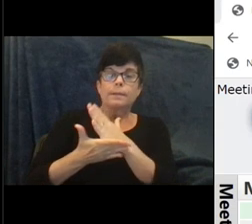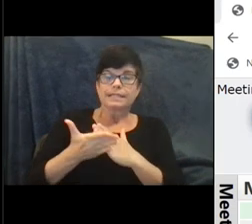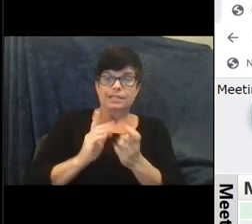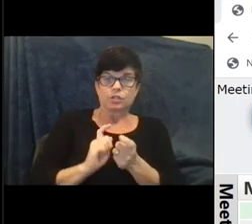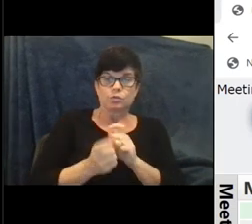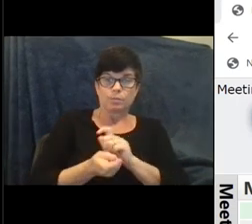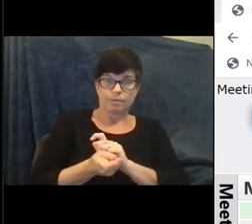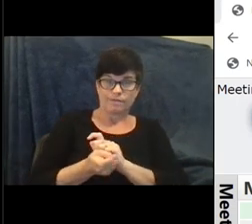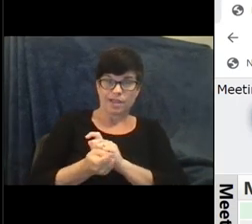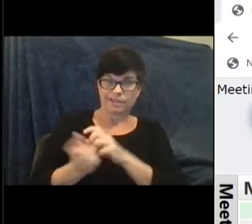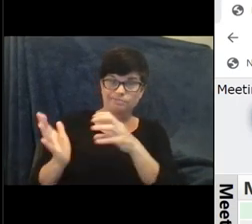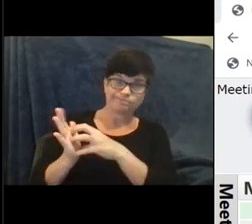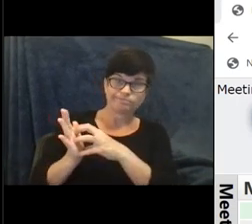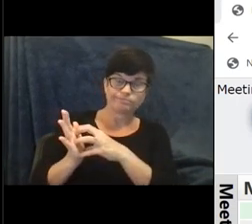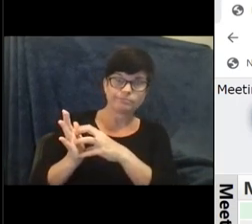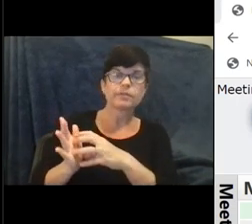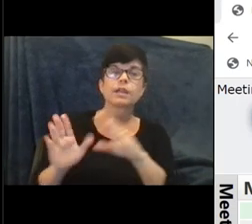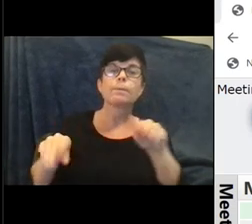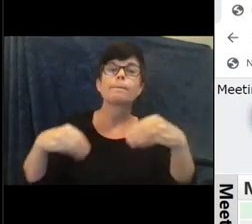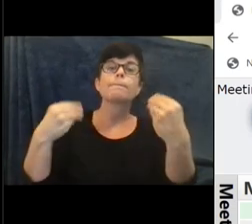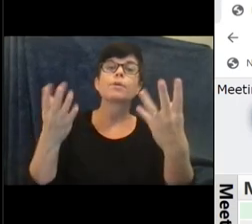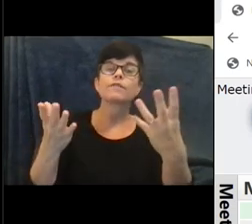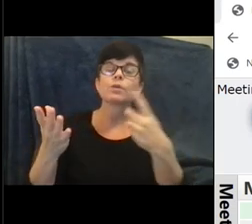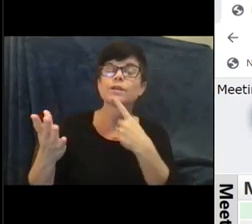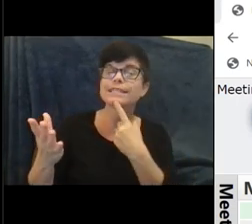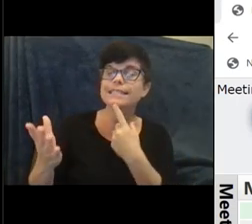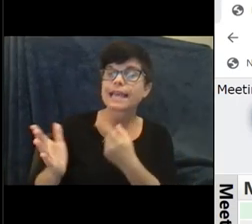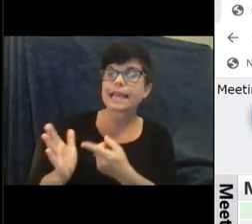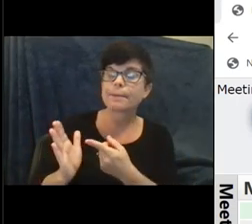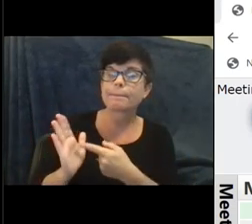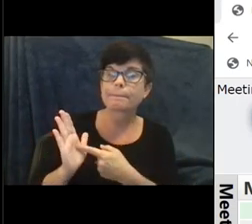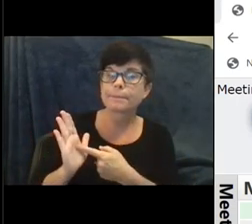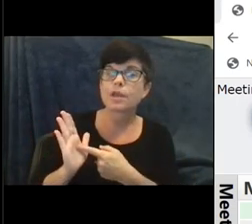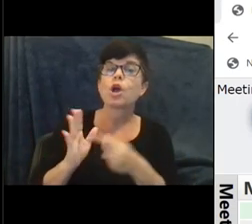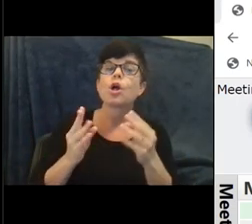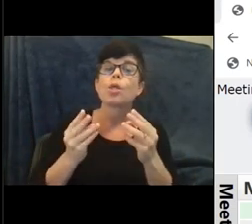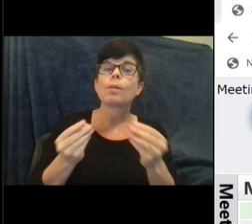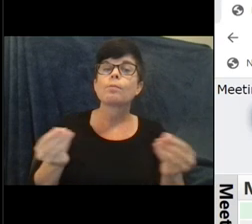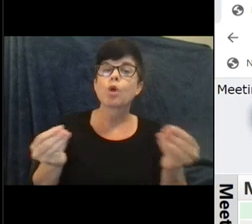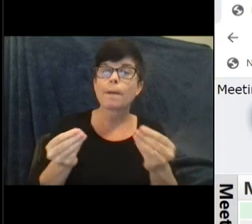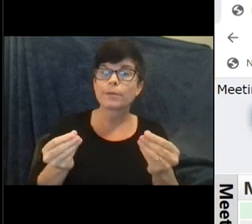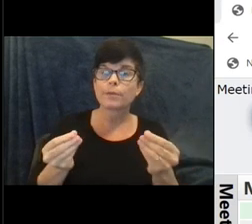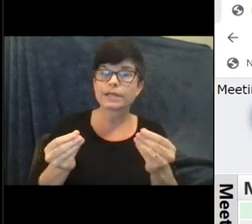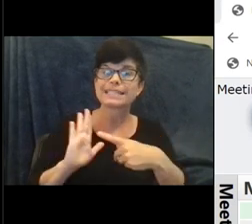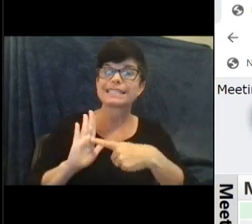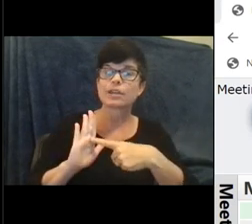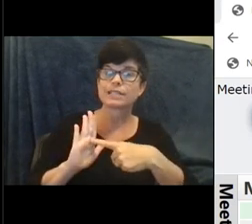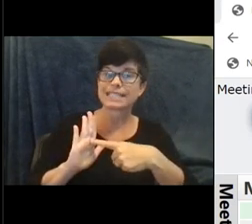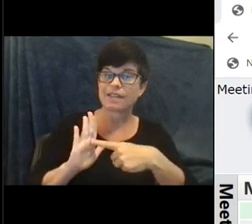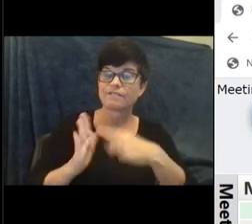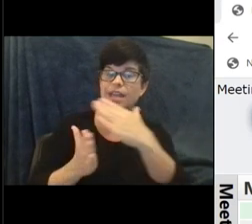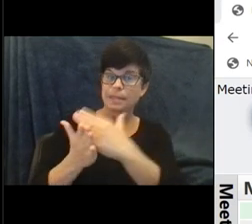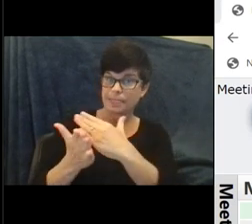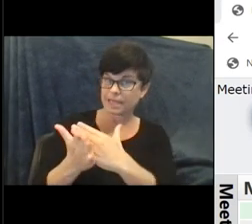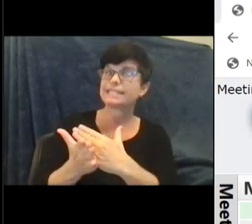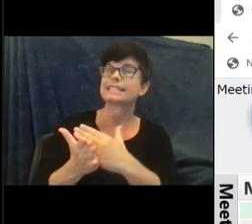and it provides that the properties that are identified in the list that has to be